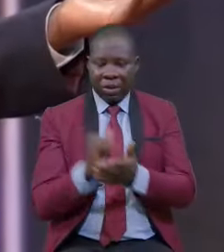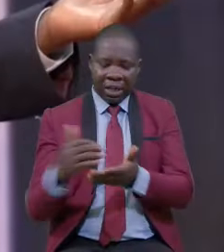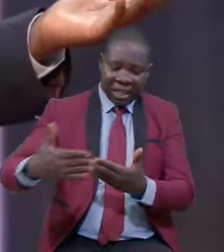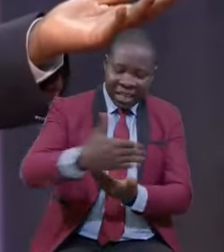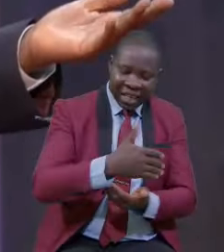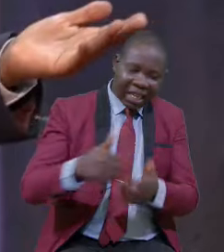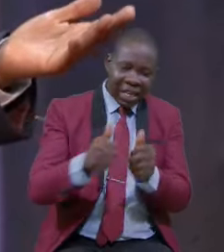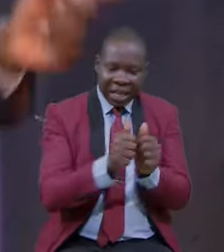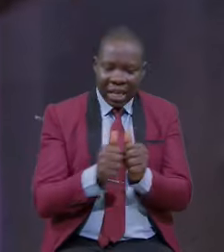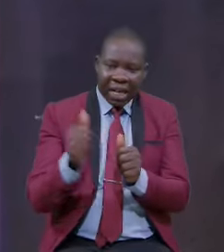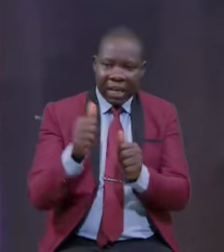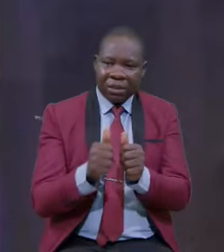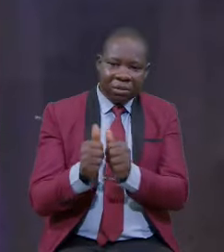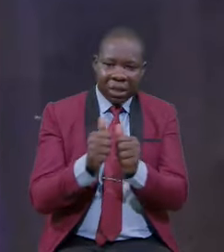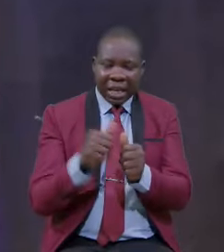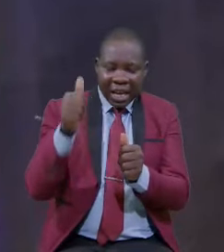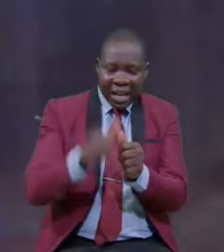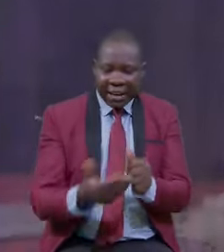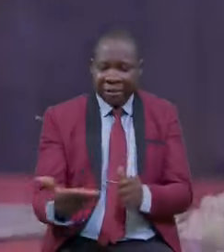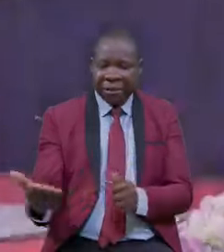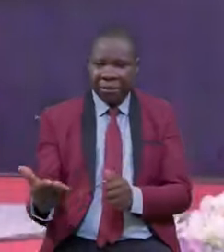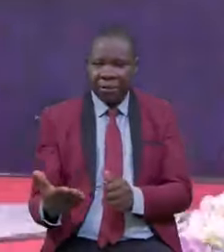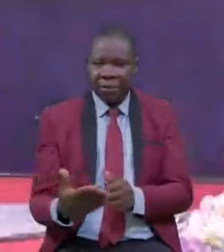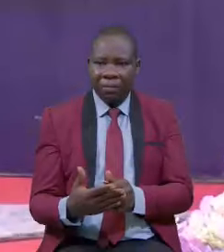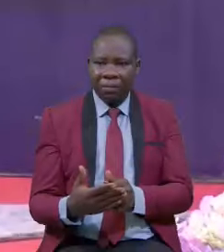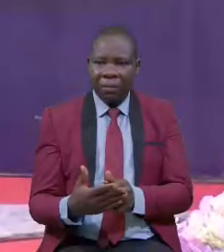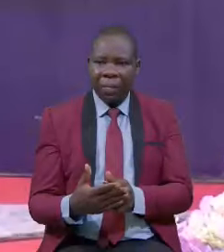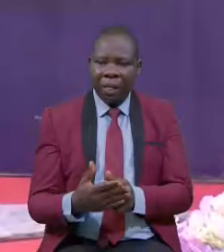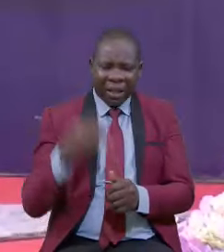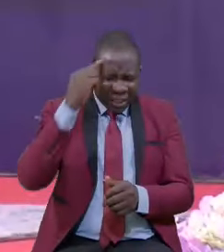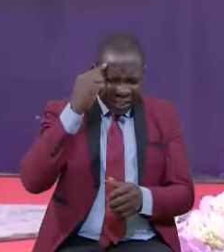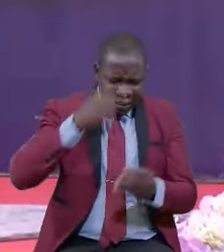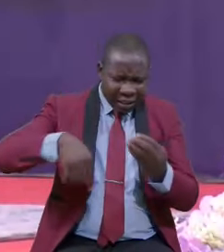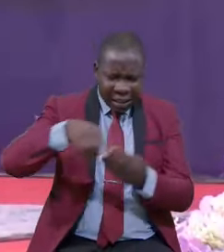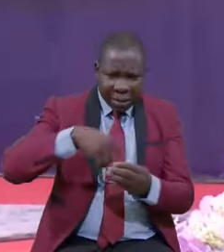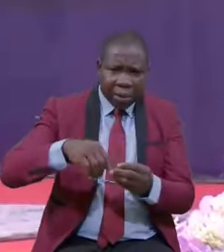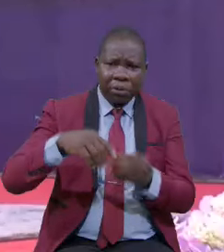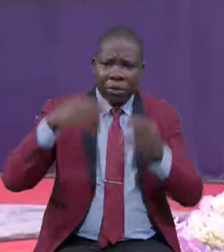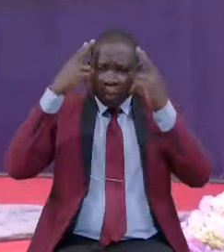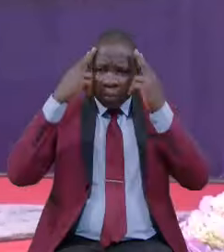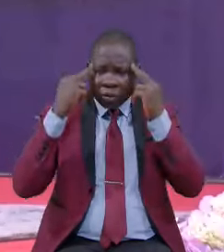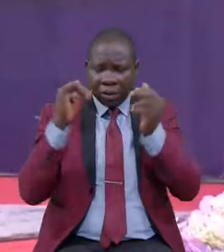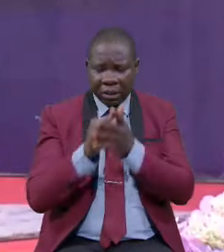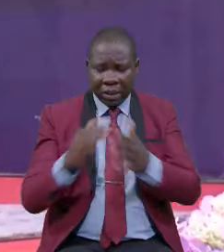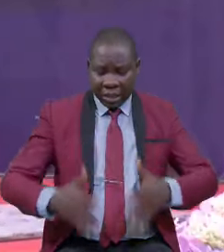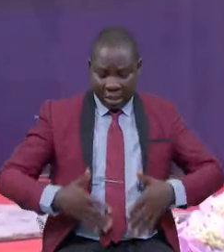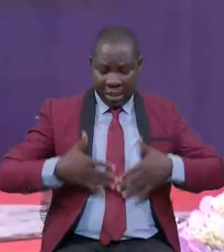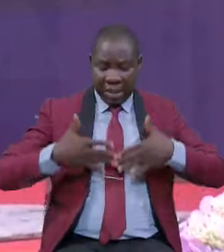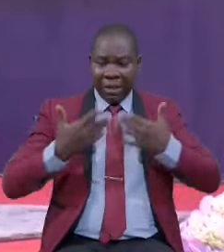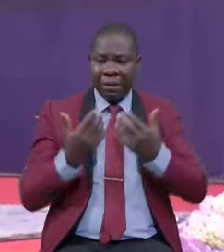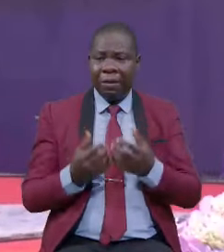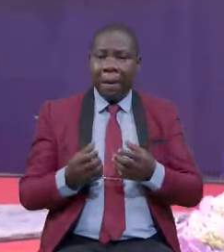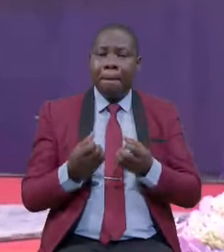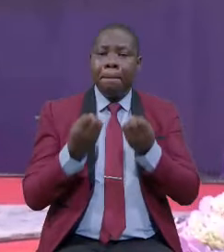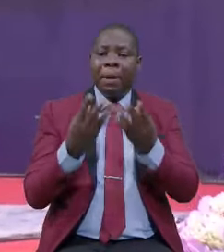about Moses that lived many, many centuries before John the Beloved. Love that wrote Revelation,